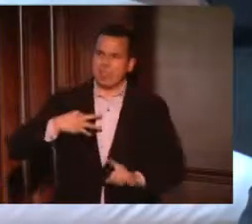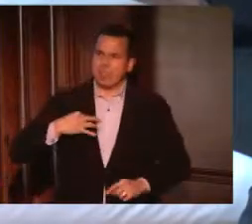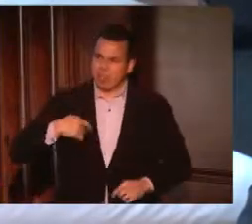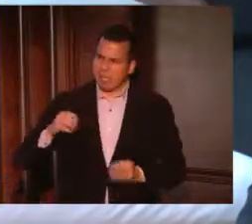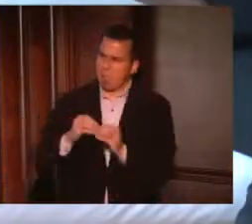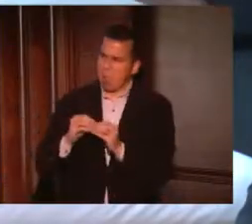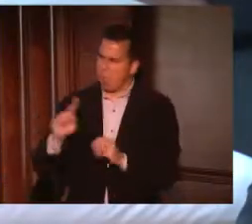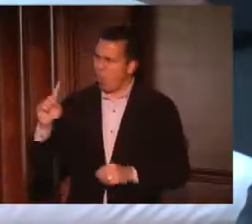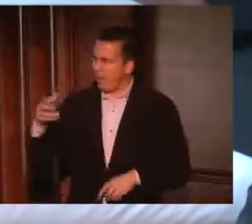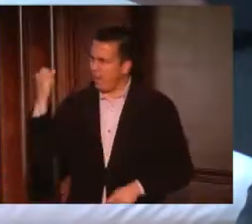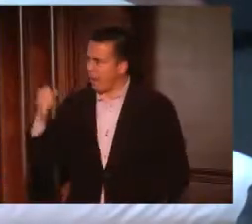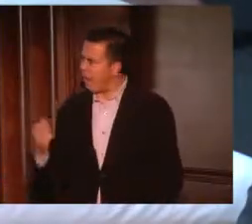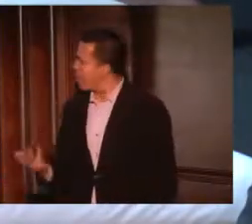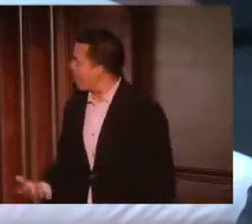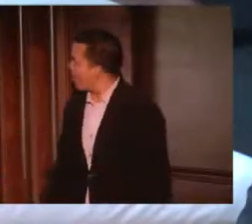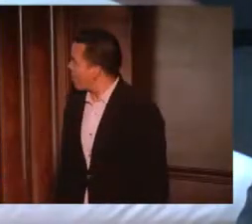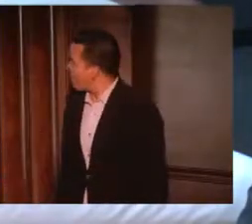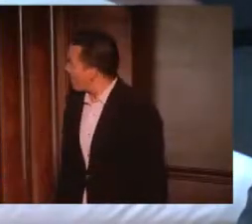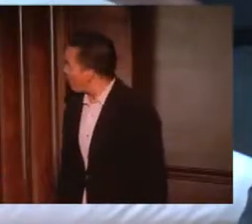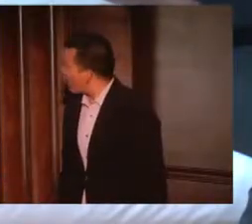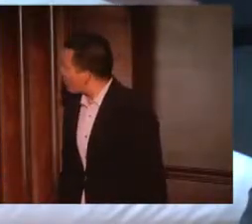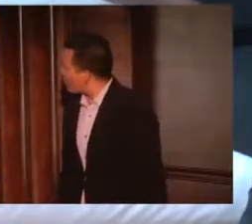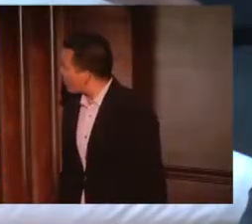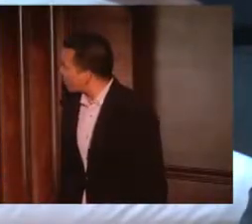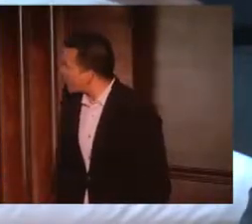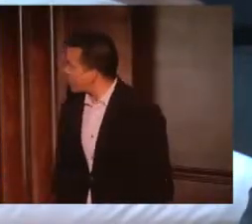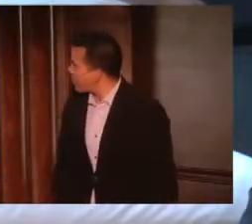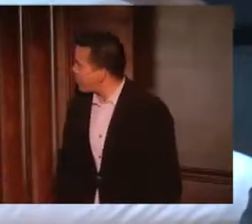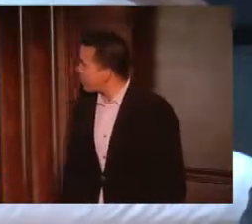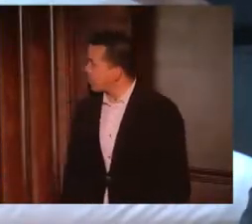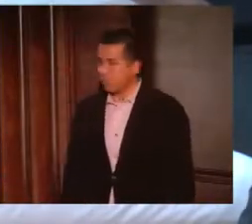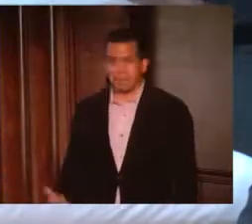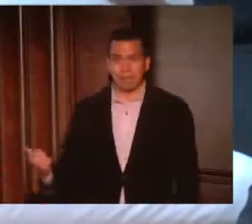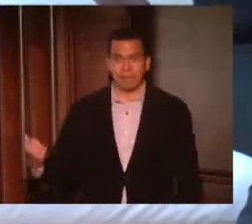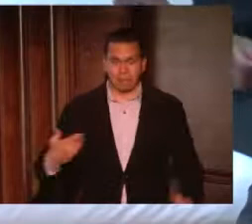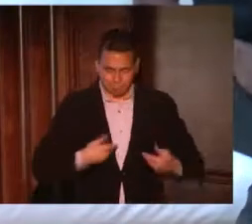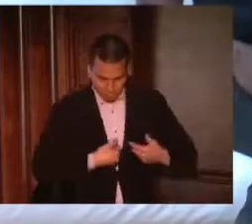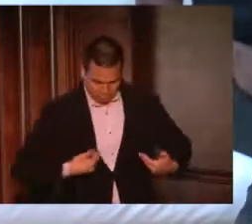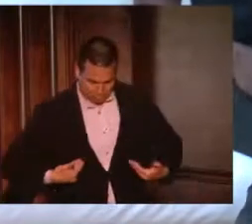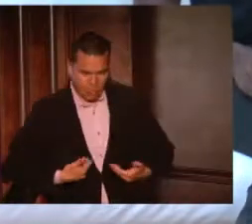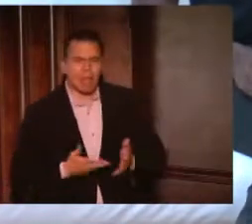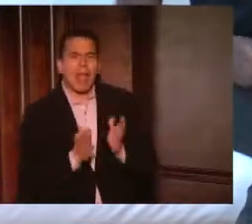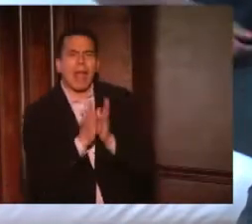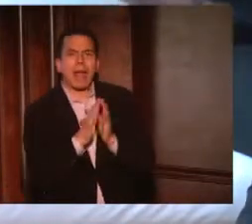it, but it says, ask me about making mental health sexy.